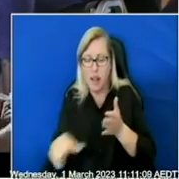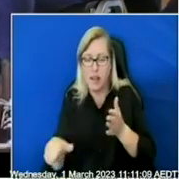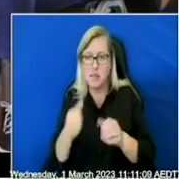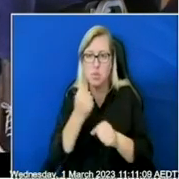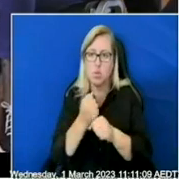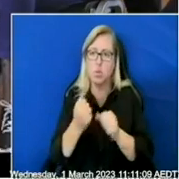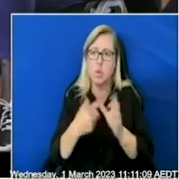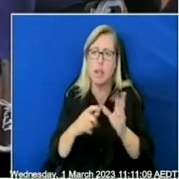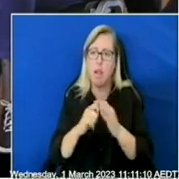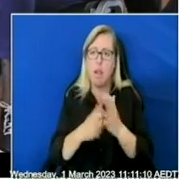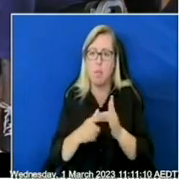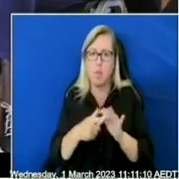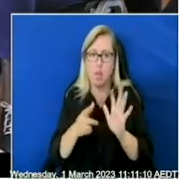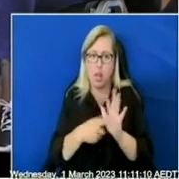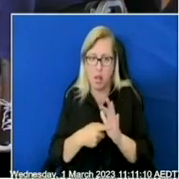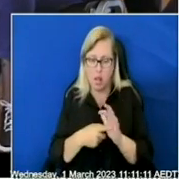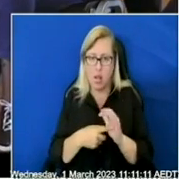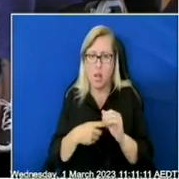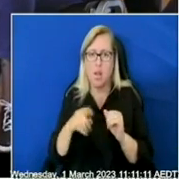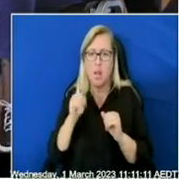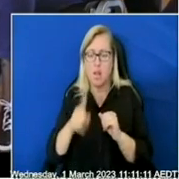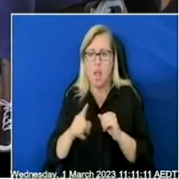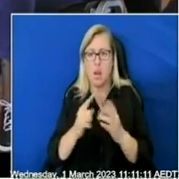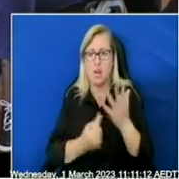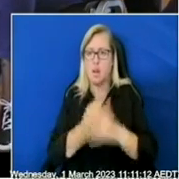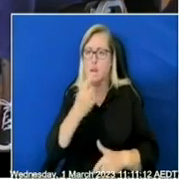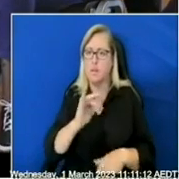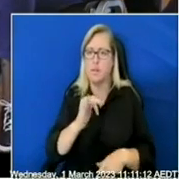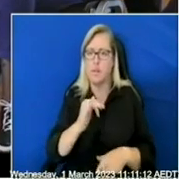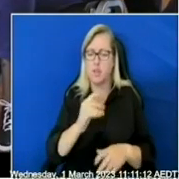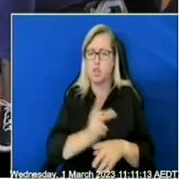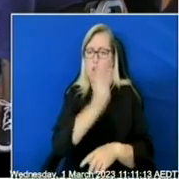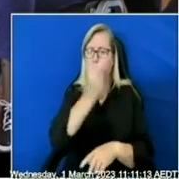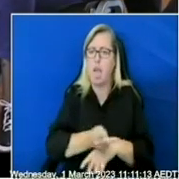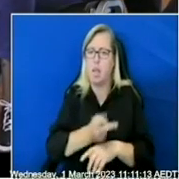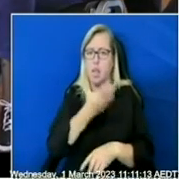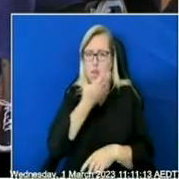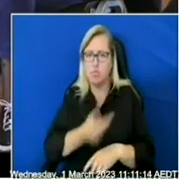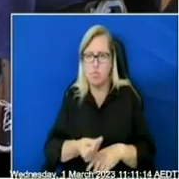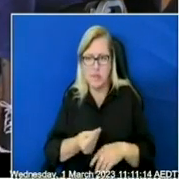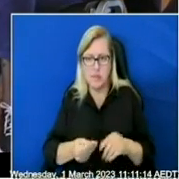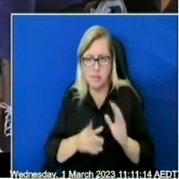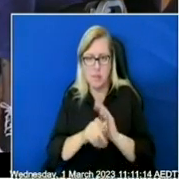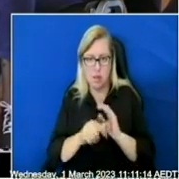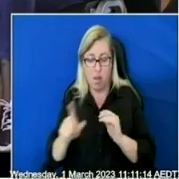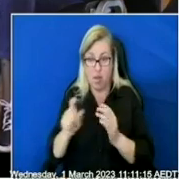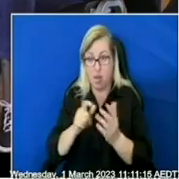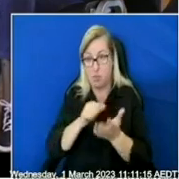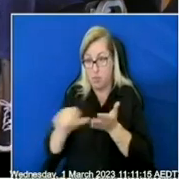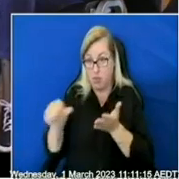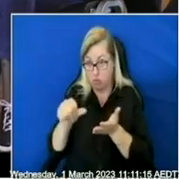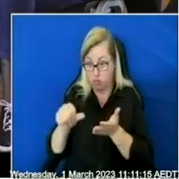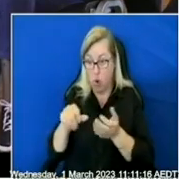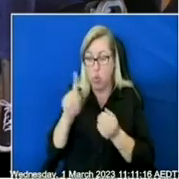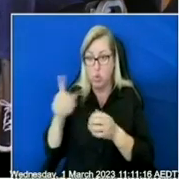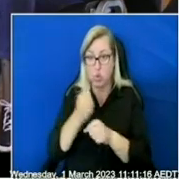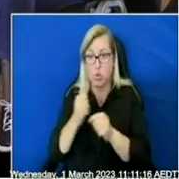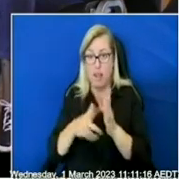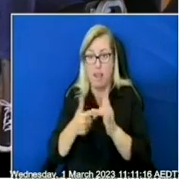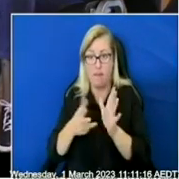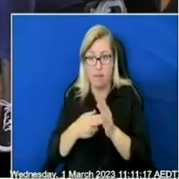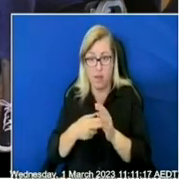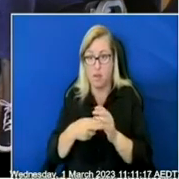time, and I wrote to Gavin and said, Gavin, Mum's extremely... She never got out of bed after that.